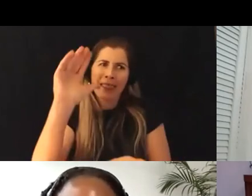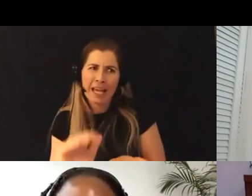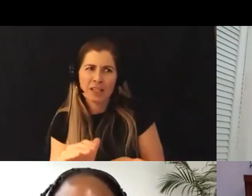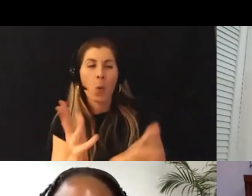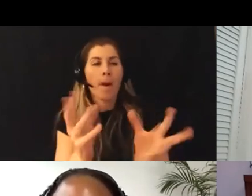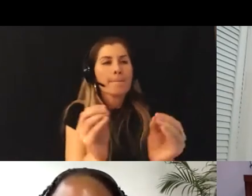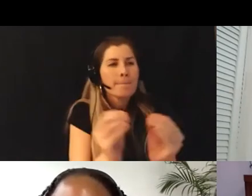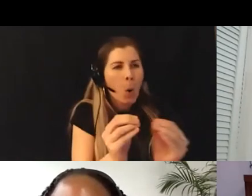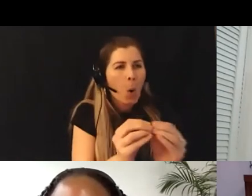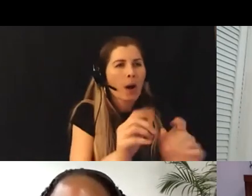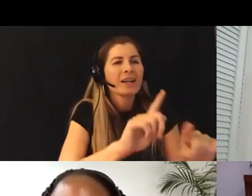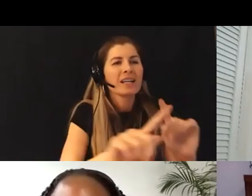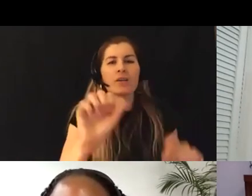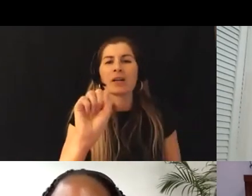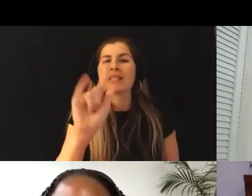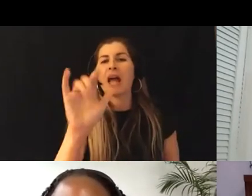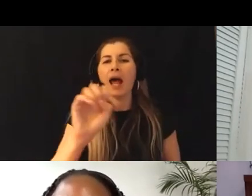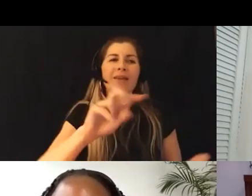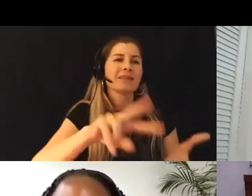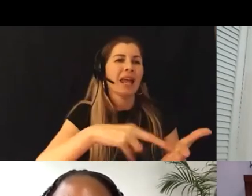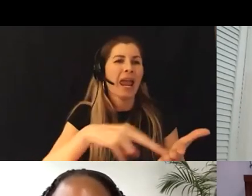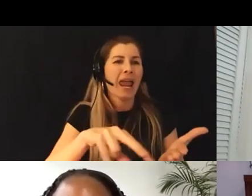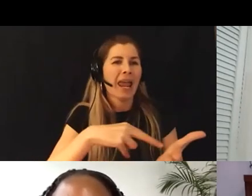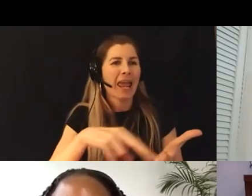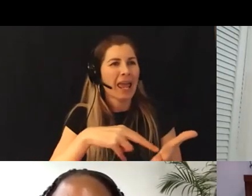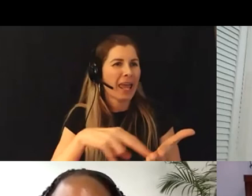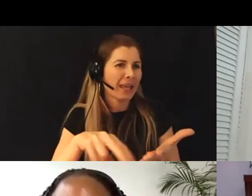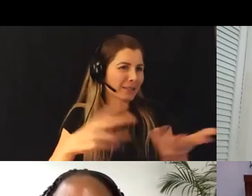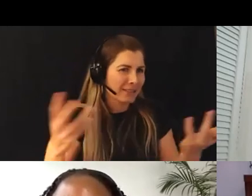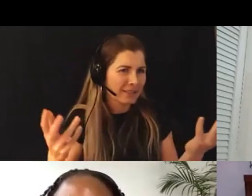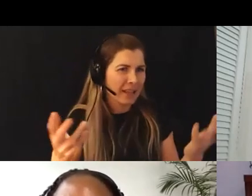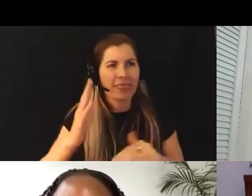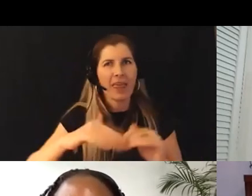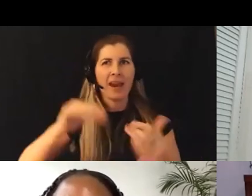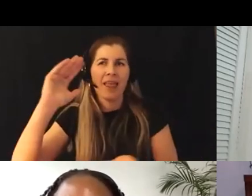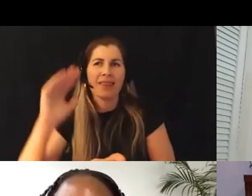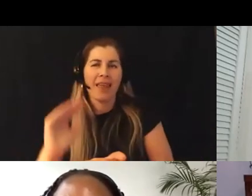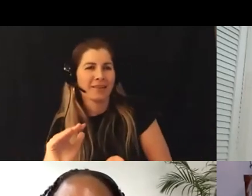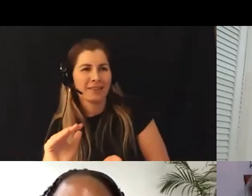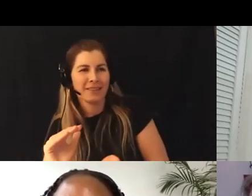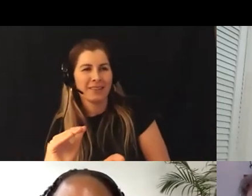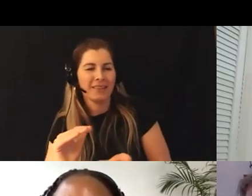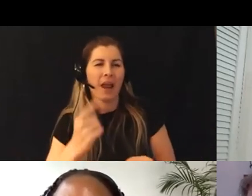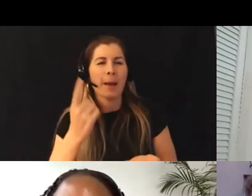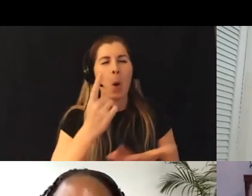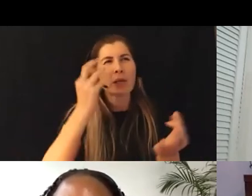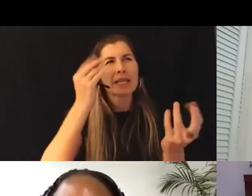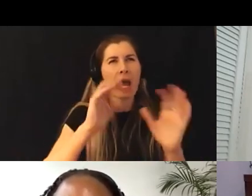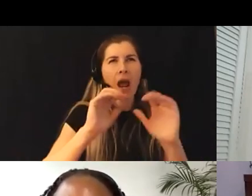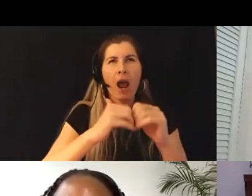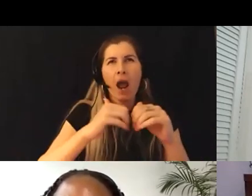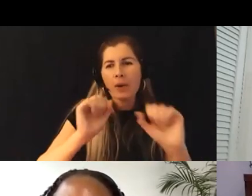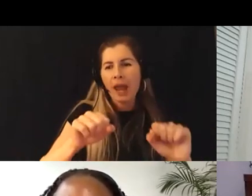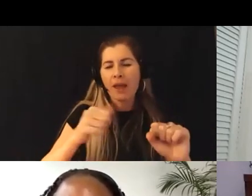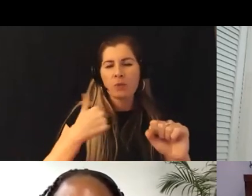styles of dance in my cadre of a roster of teaching artists than less. So I'm always thinking about how can we remove barriers,